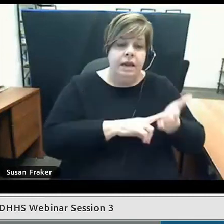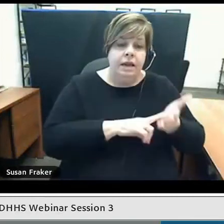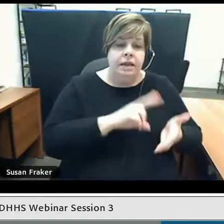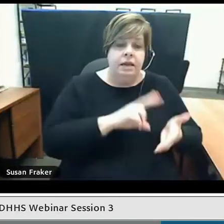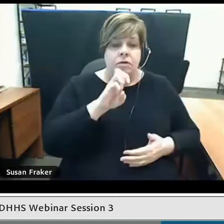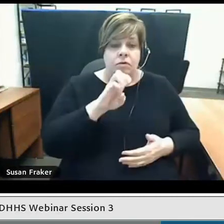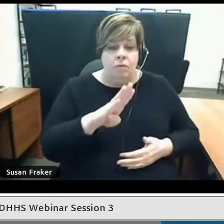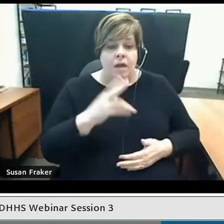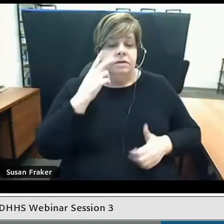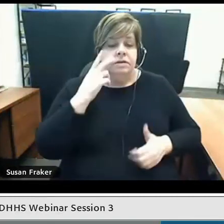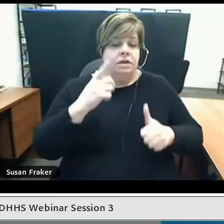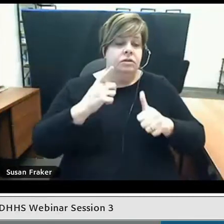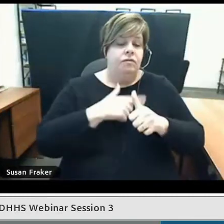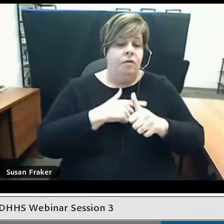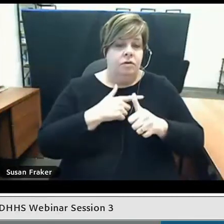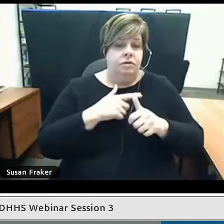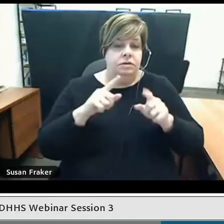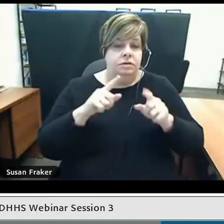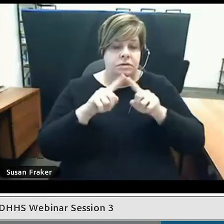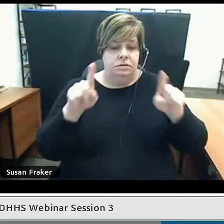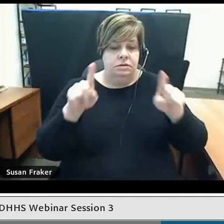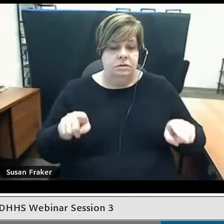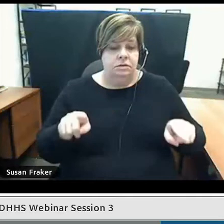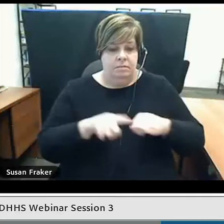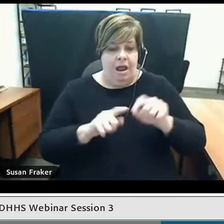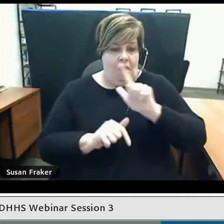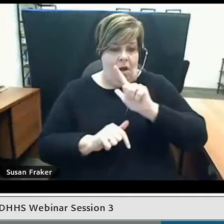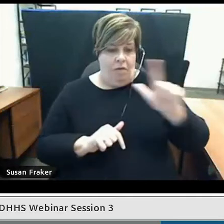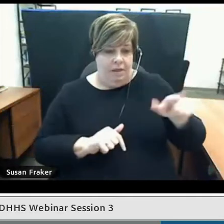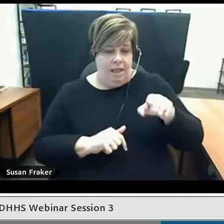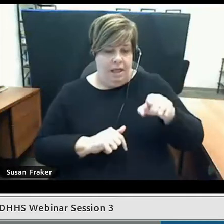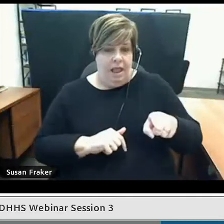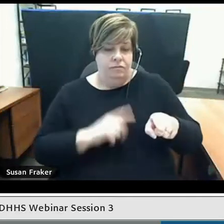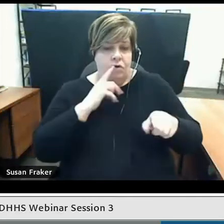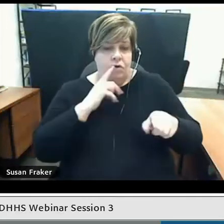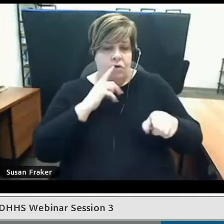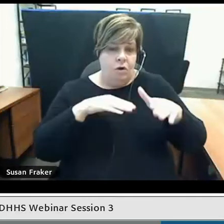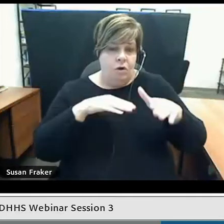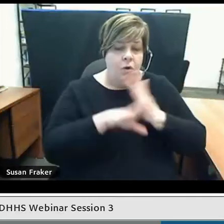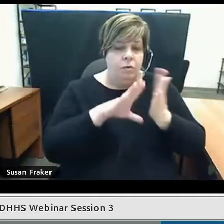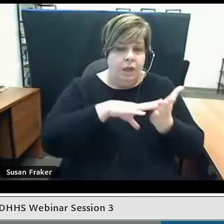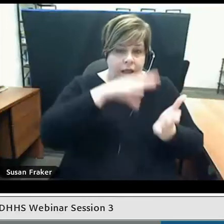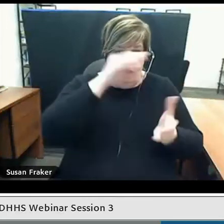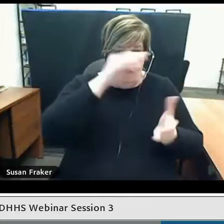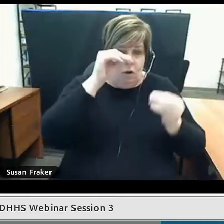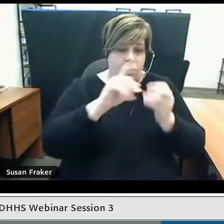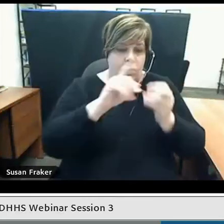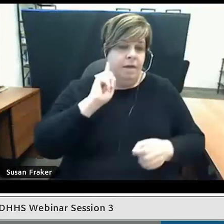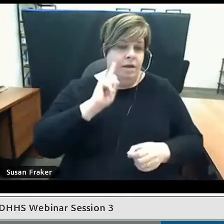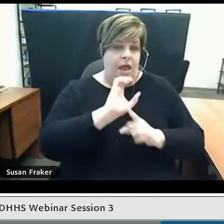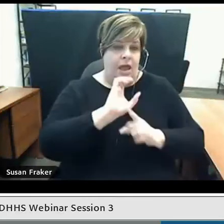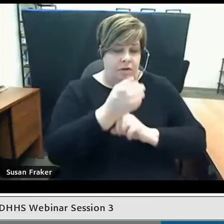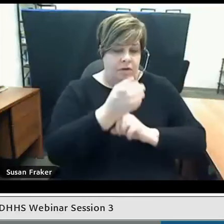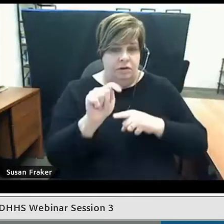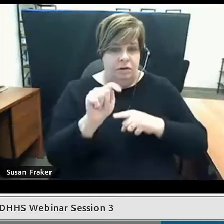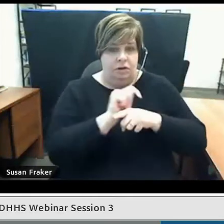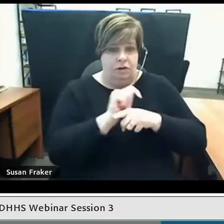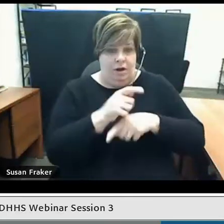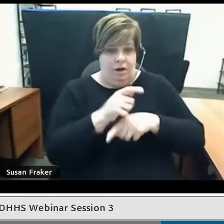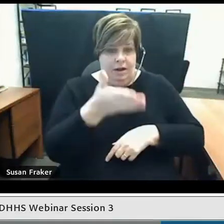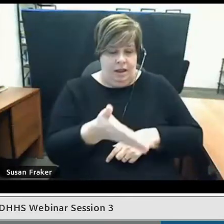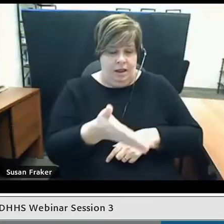the first green box on the left, you can go to and learn more about deaf culture. There's a training that is available